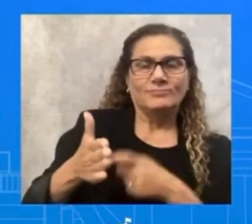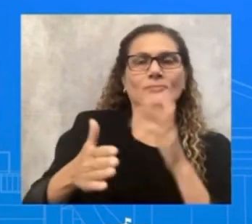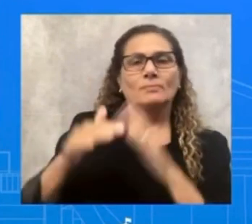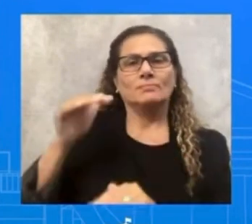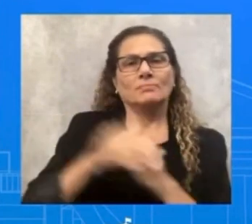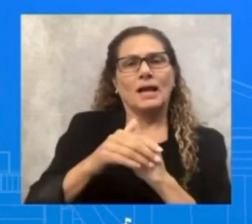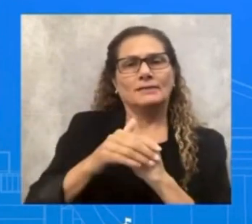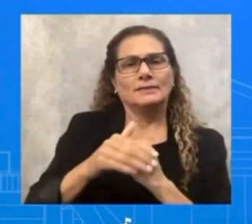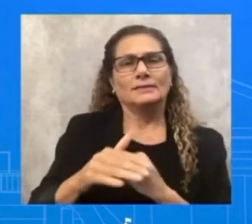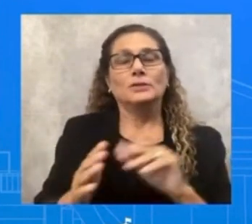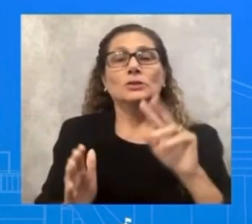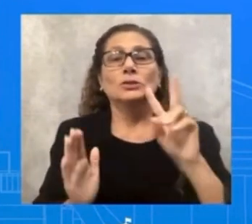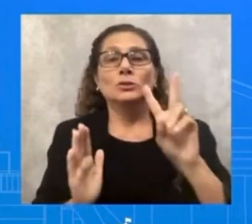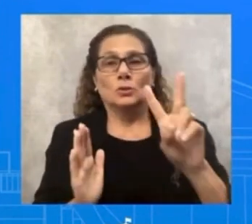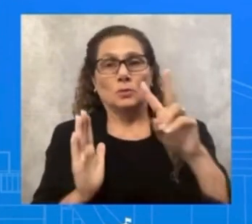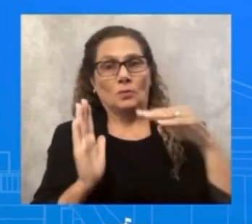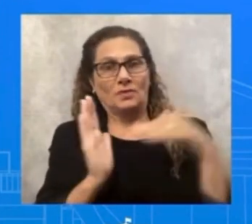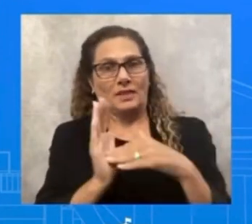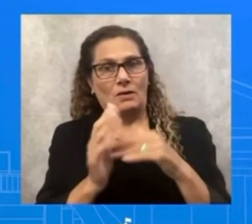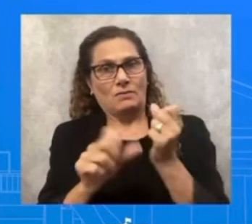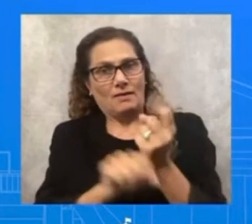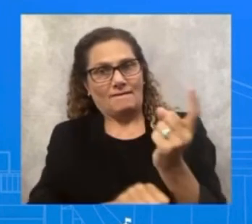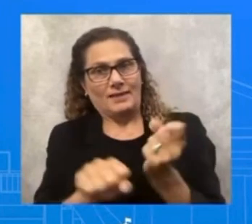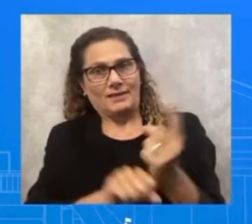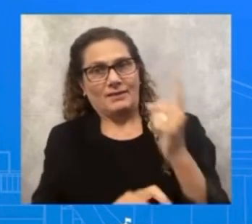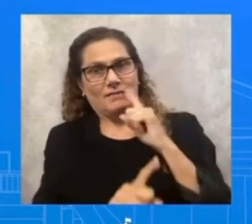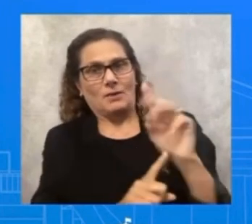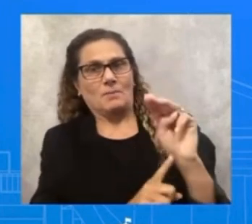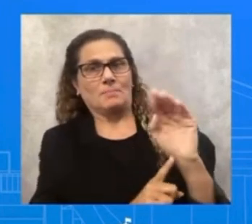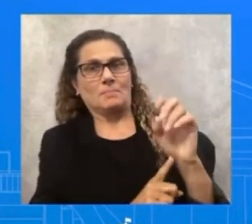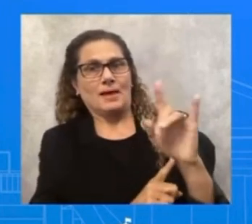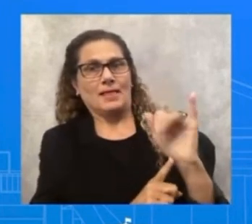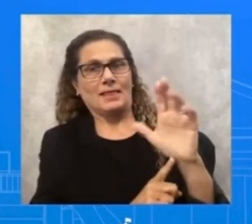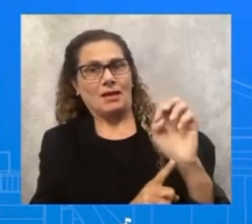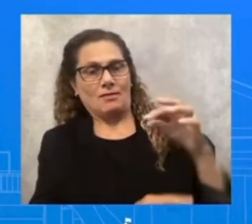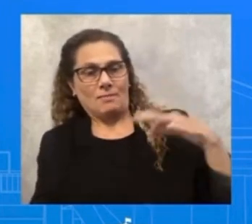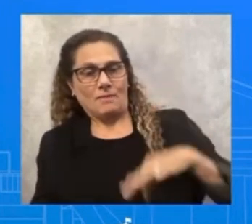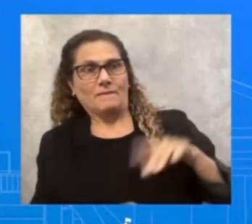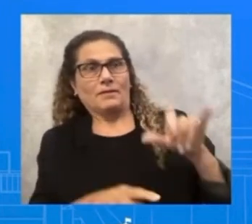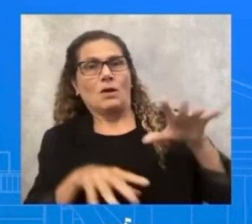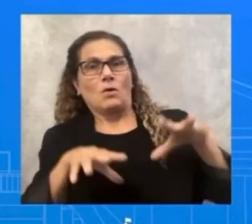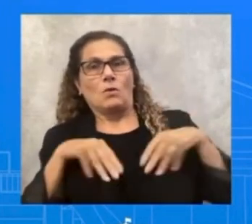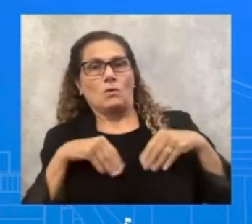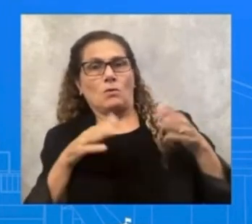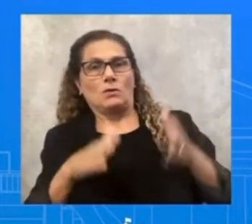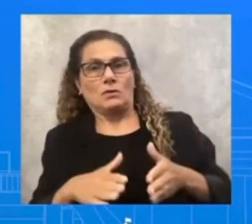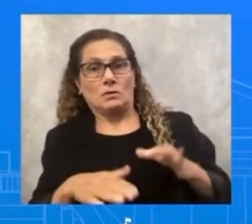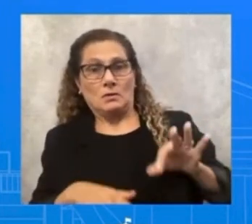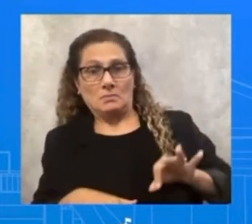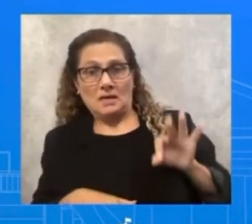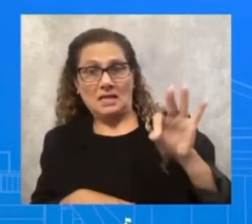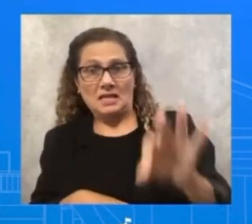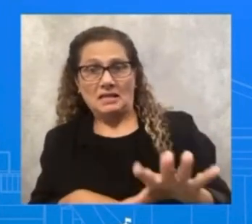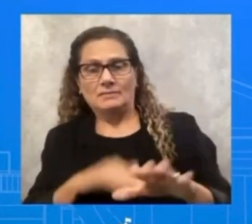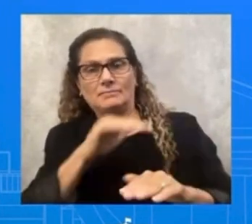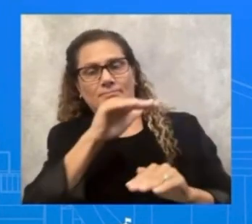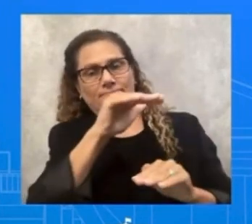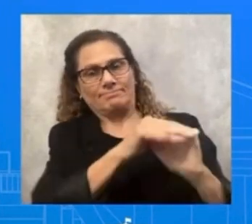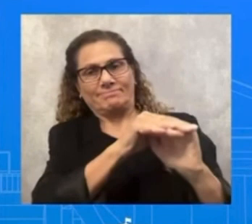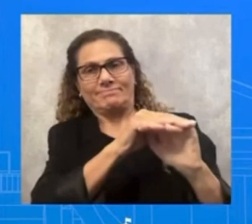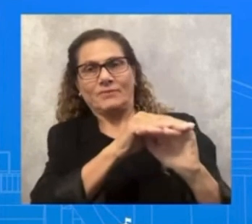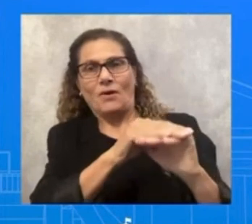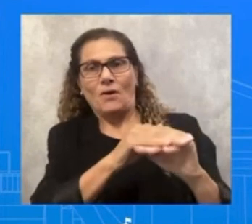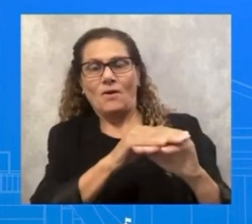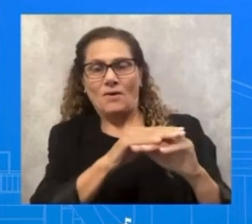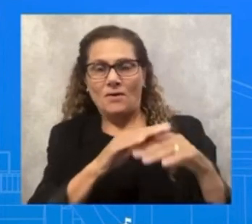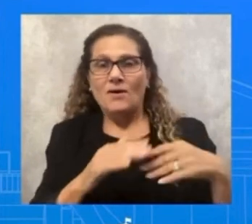$2,000 a year for Medicare beneficiaries. Nearly 19 million seniors will save an estimated